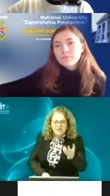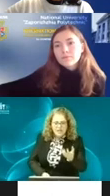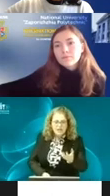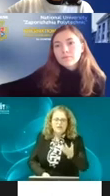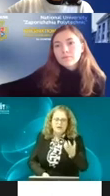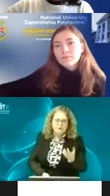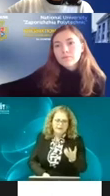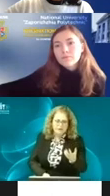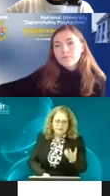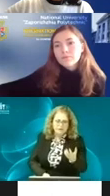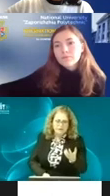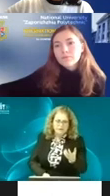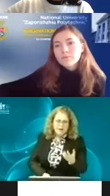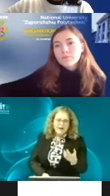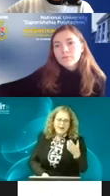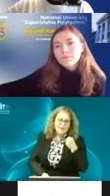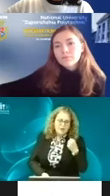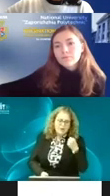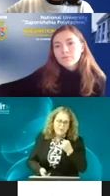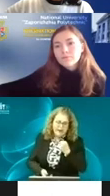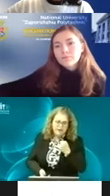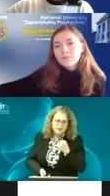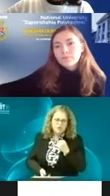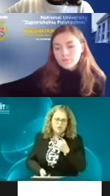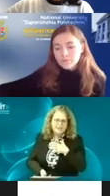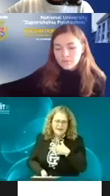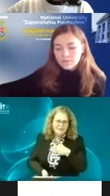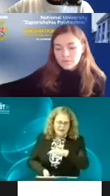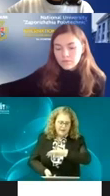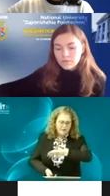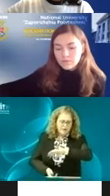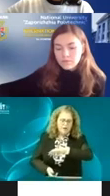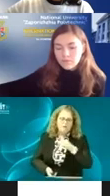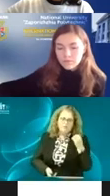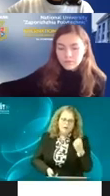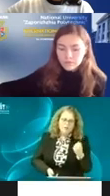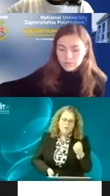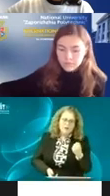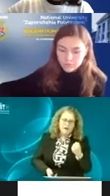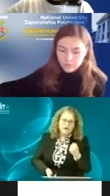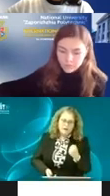underneath the applications. If we go back to the timeline